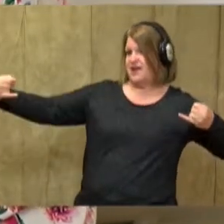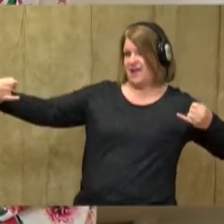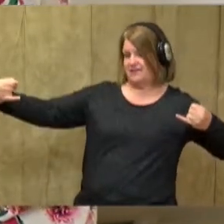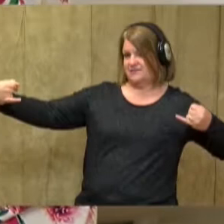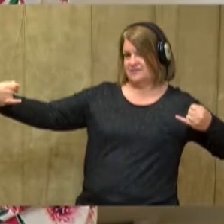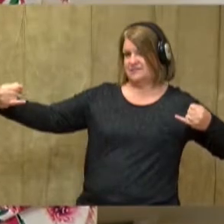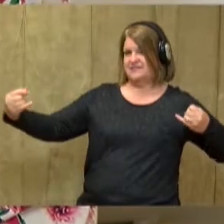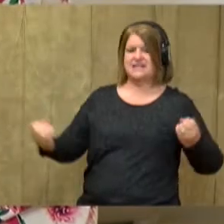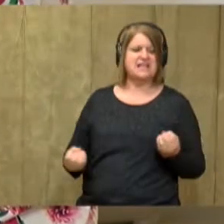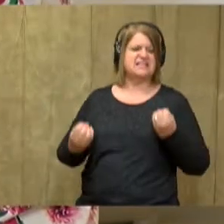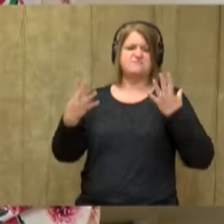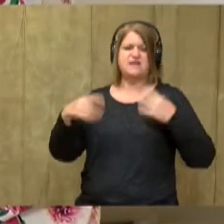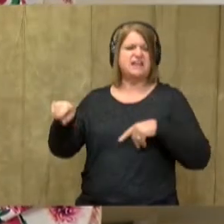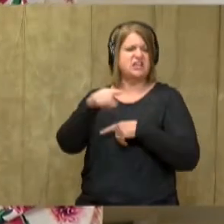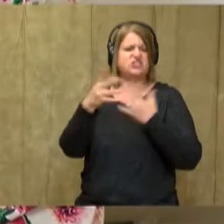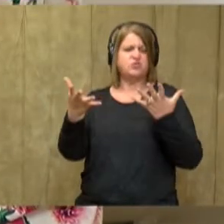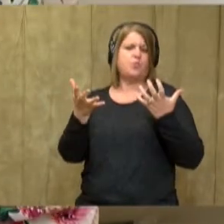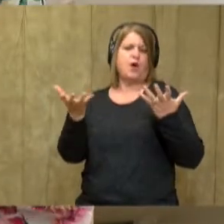as many as you want.